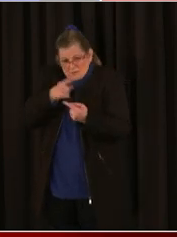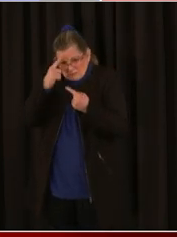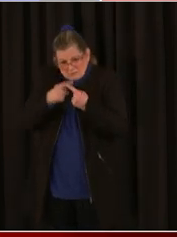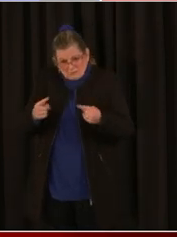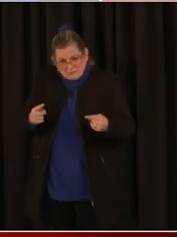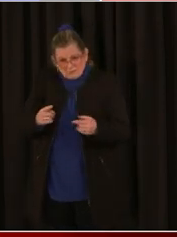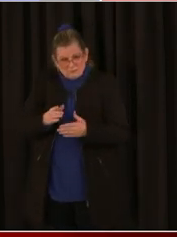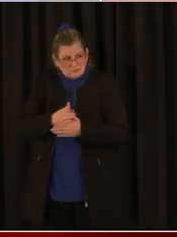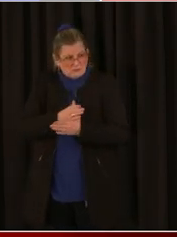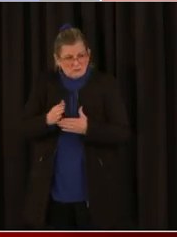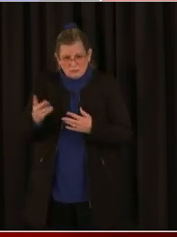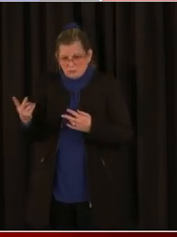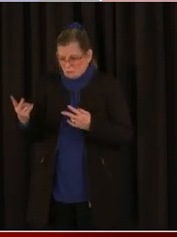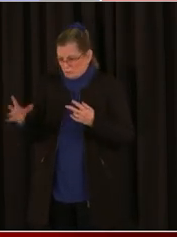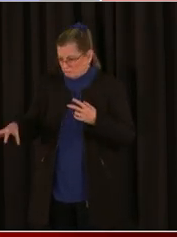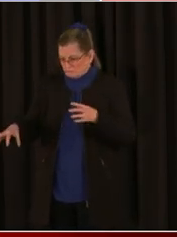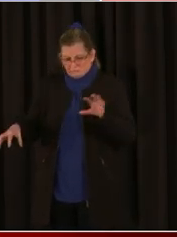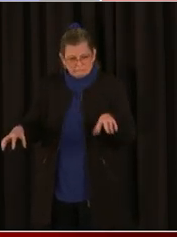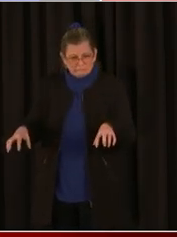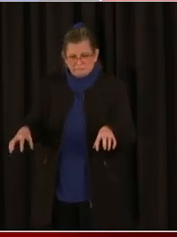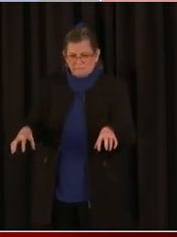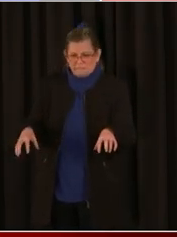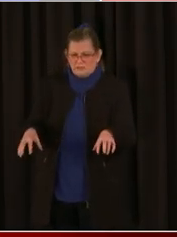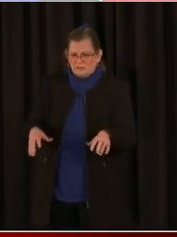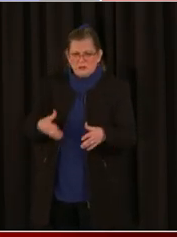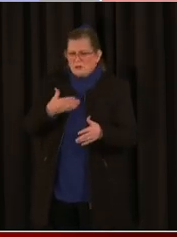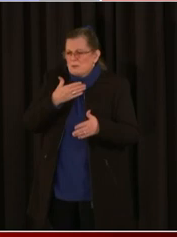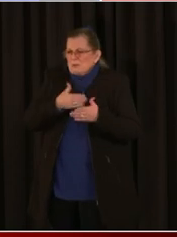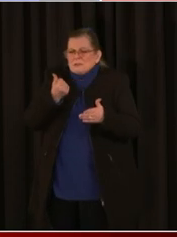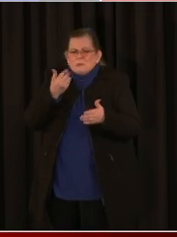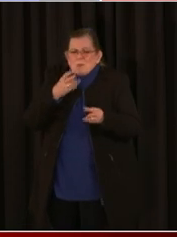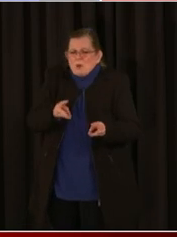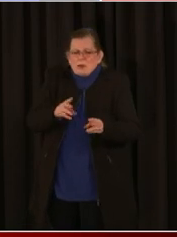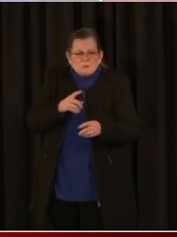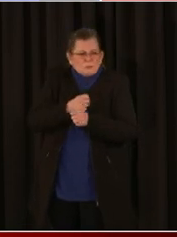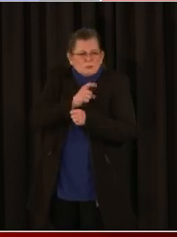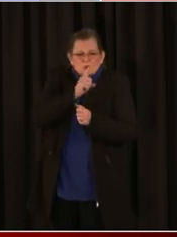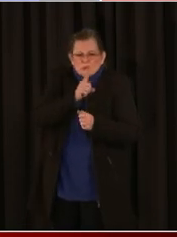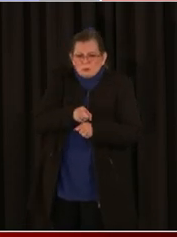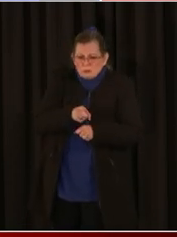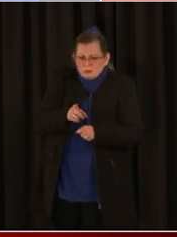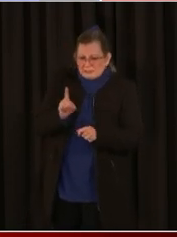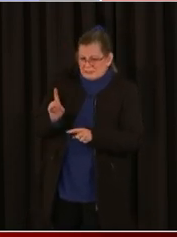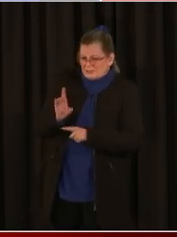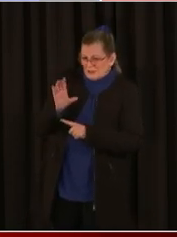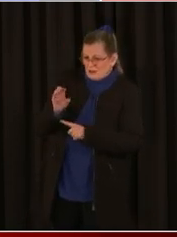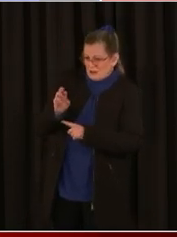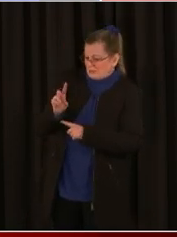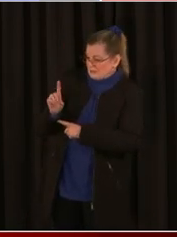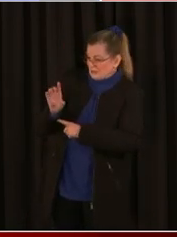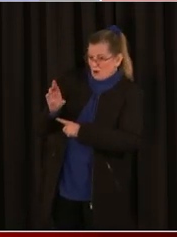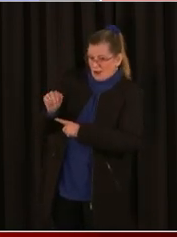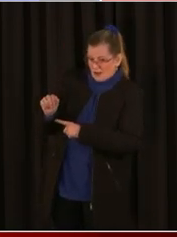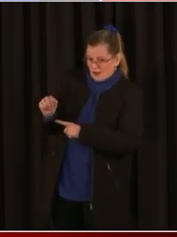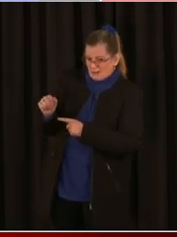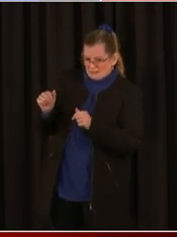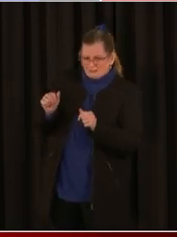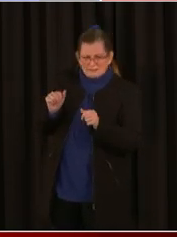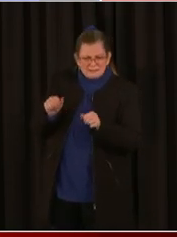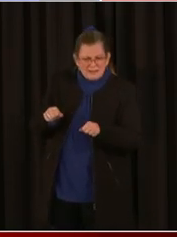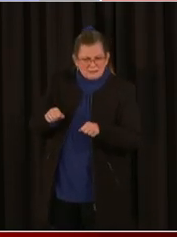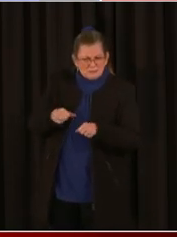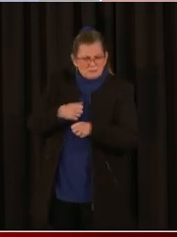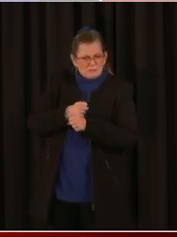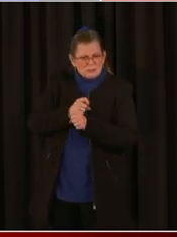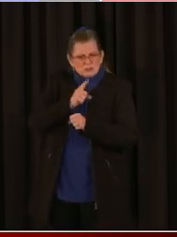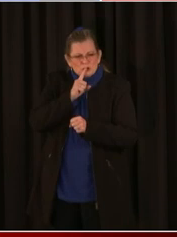the two branches. What is the best way to ensure the best DCRA, or the best way to ensure the